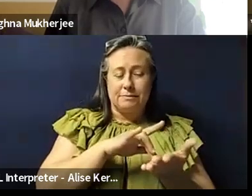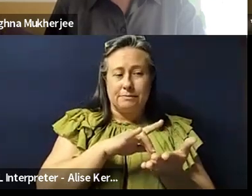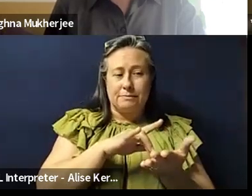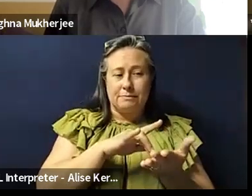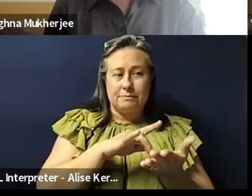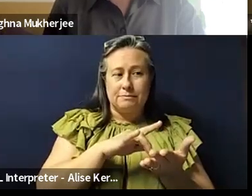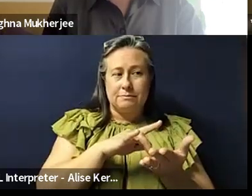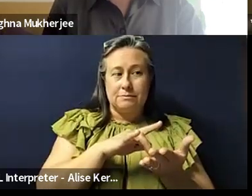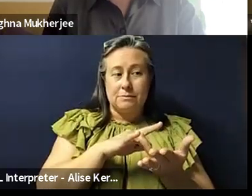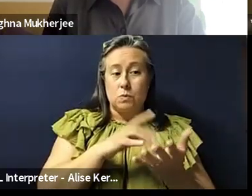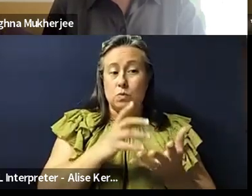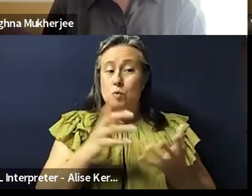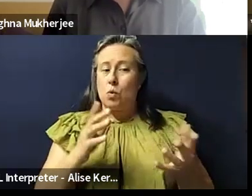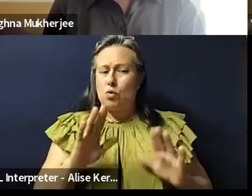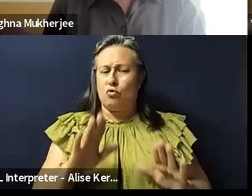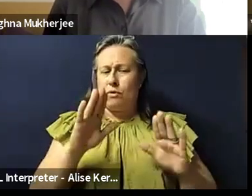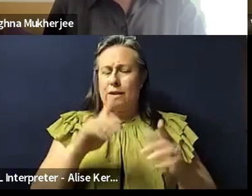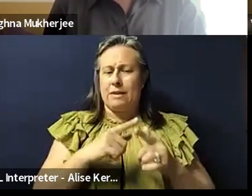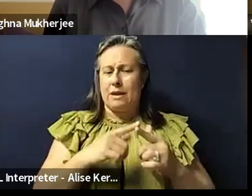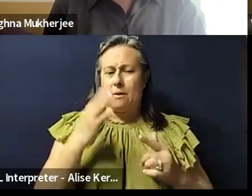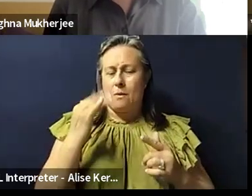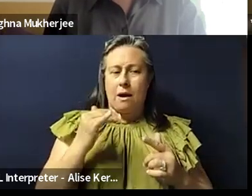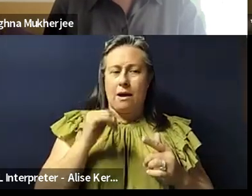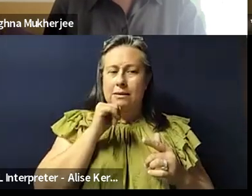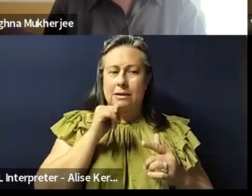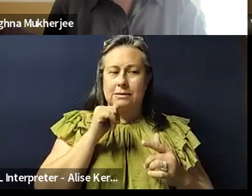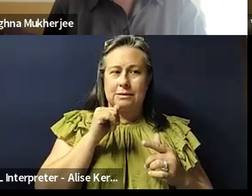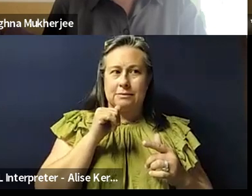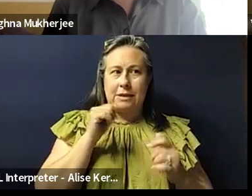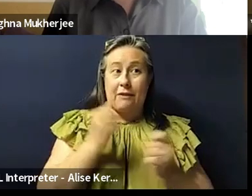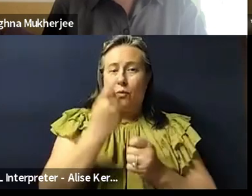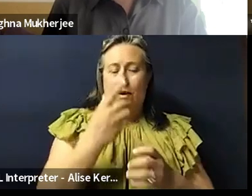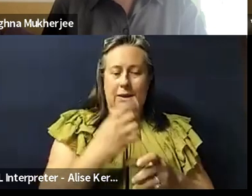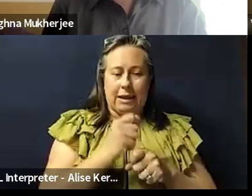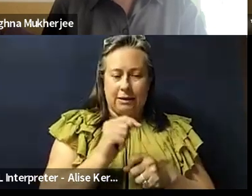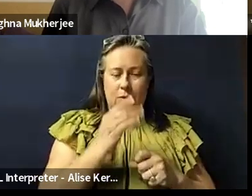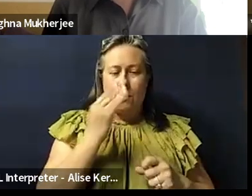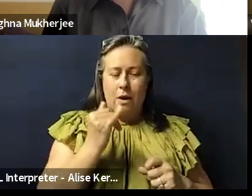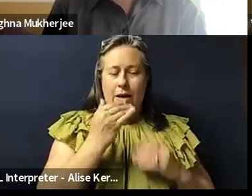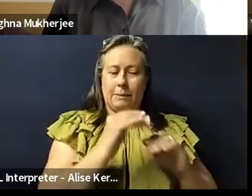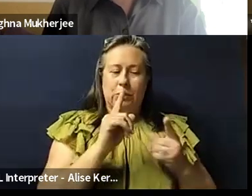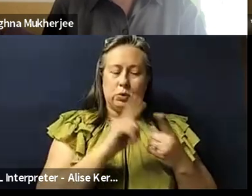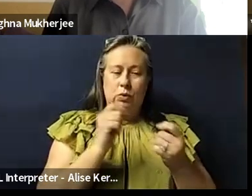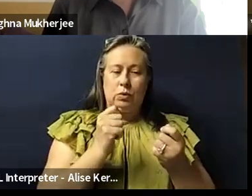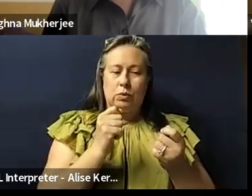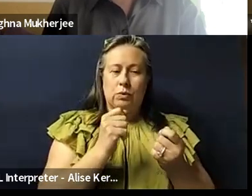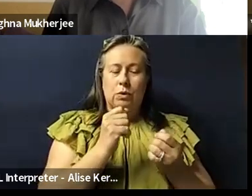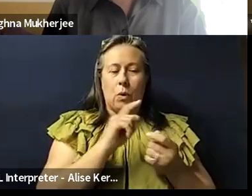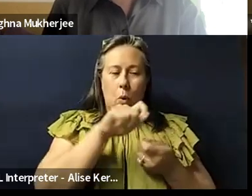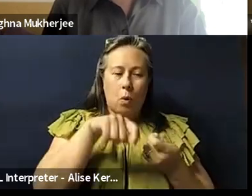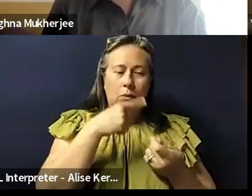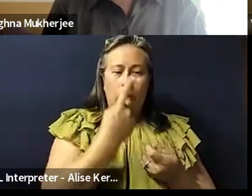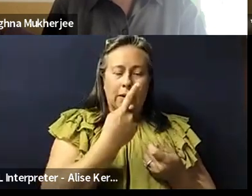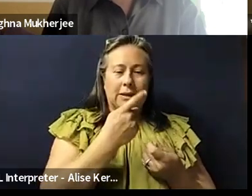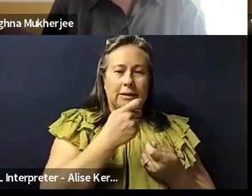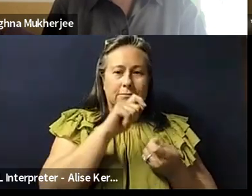some sense so great, why doesn't everybody just get it? Why is it only limited to certain sorts of people if it's riskless